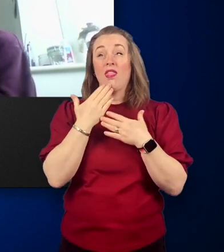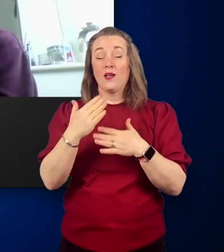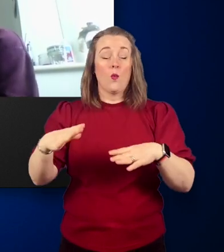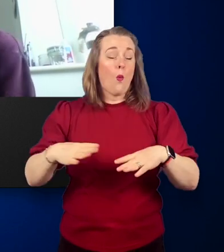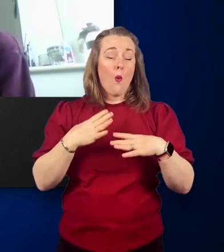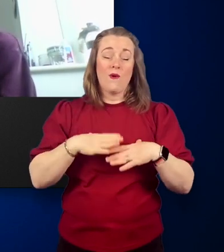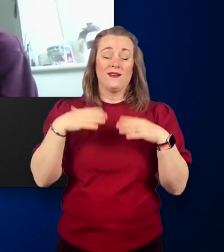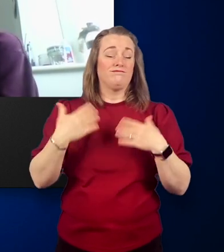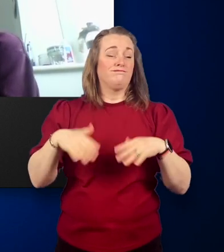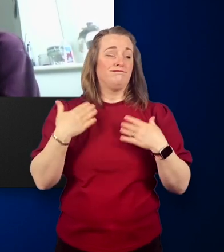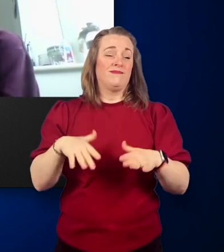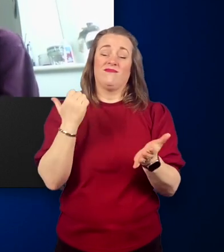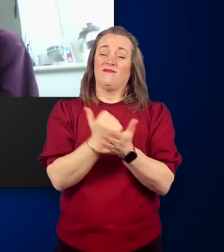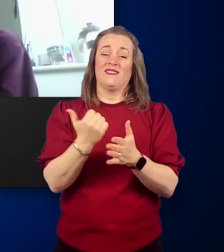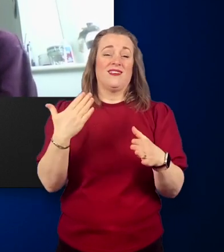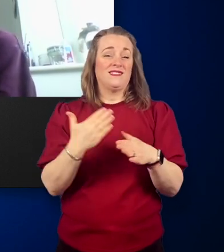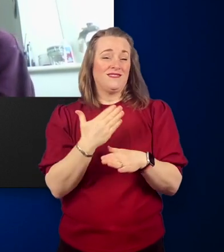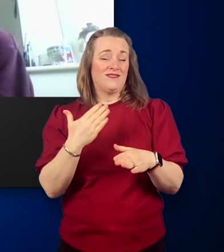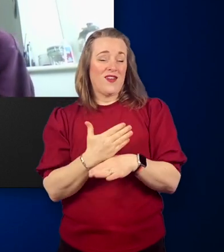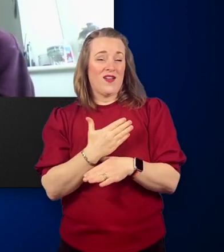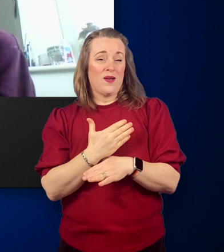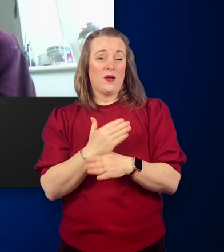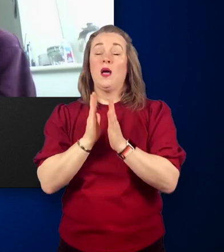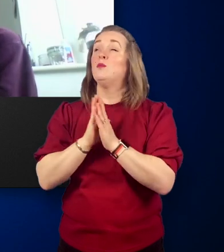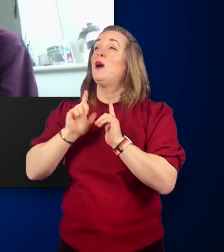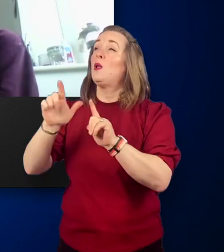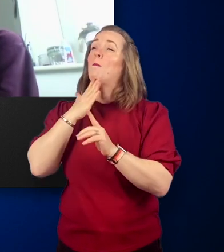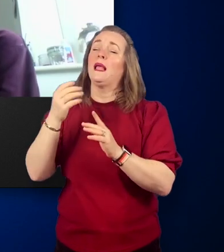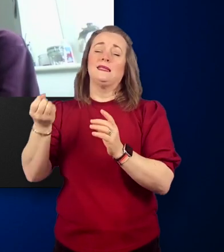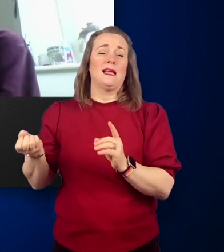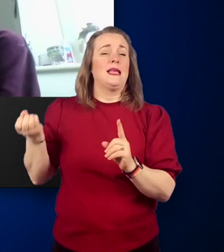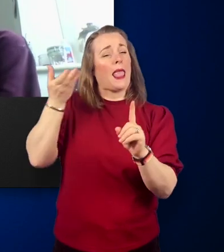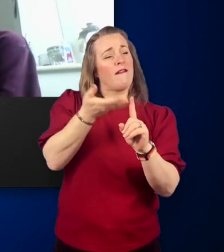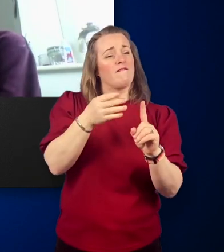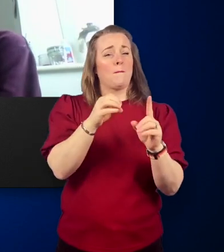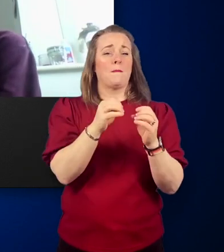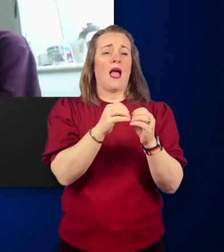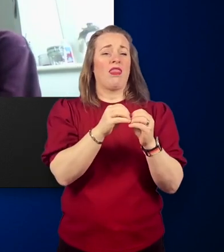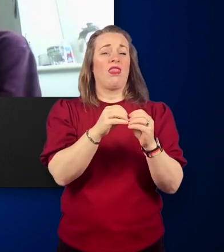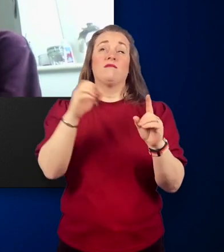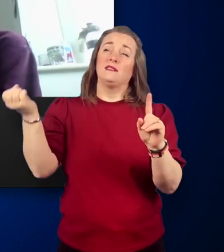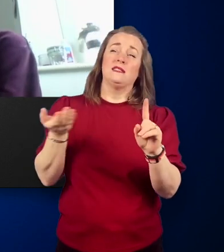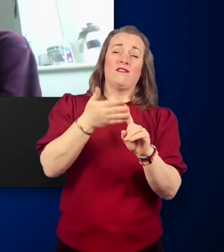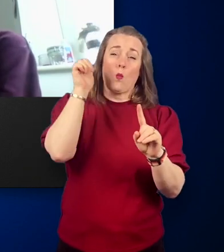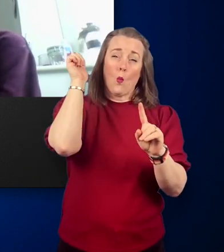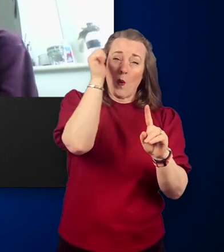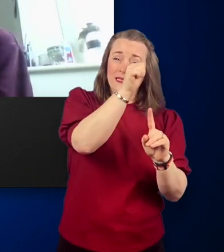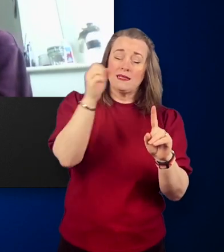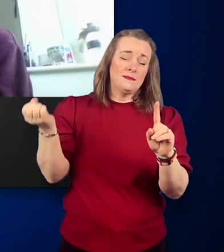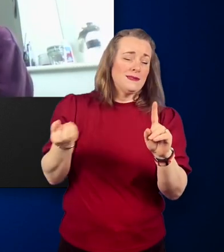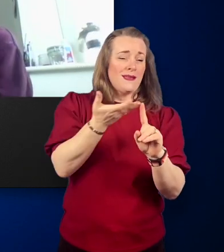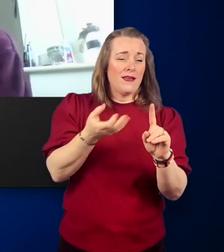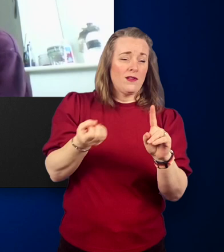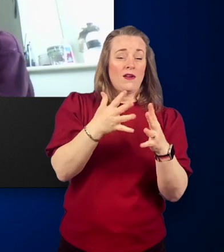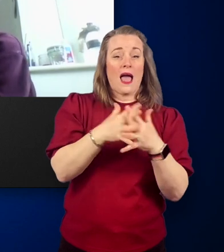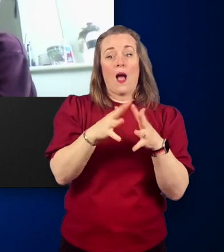an incredible job already. I pray that you'll give her wisdom and discernment on how to do more